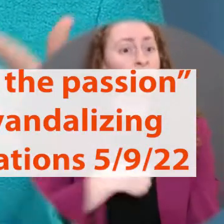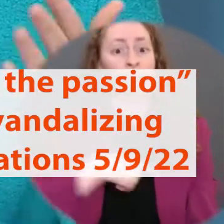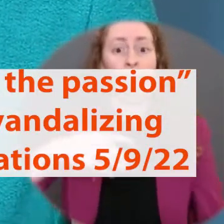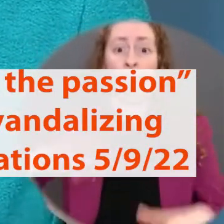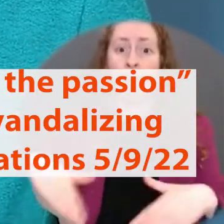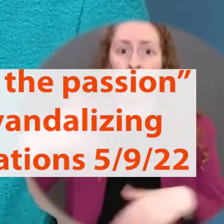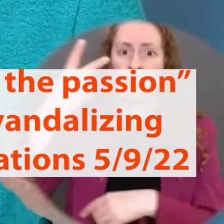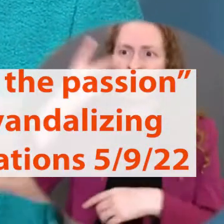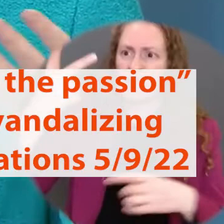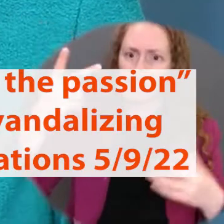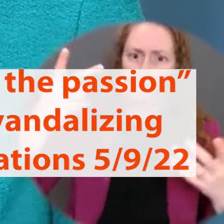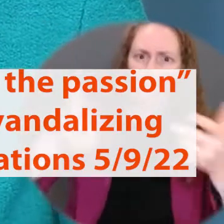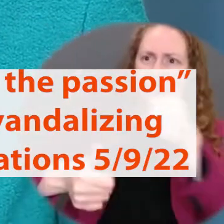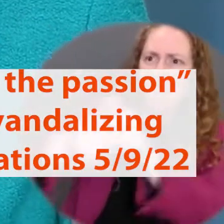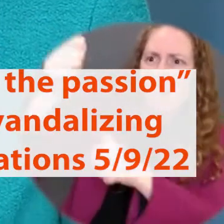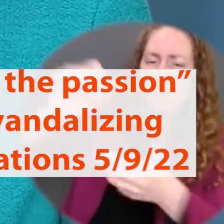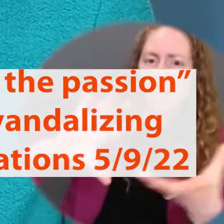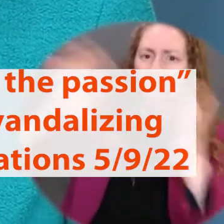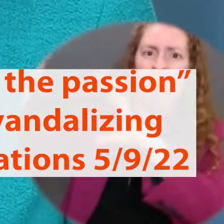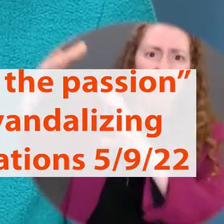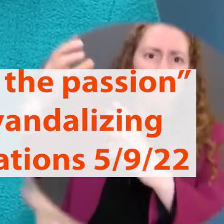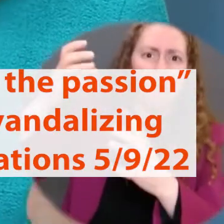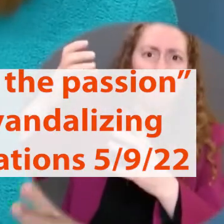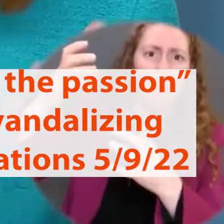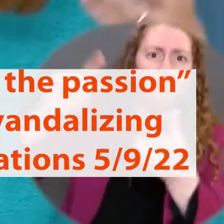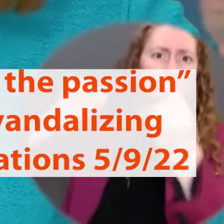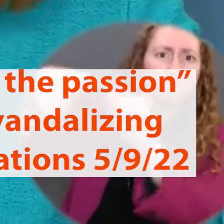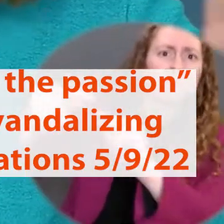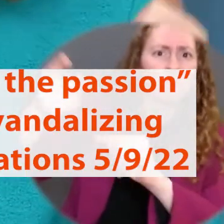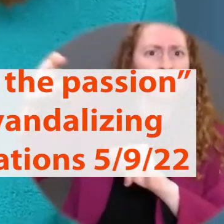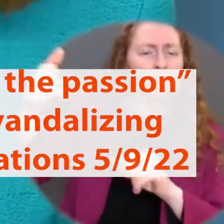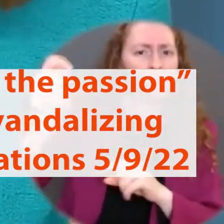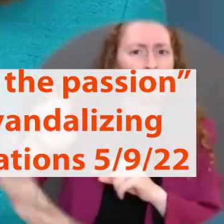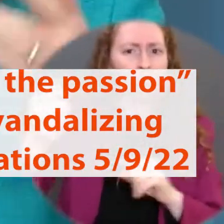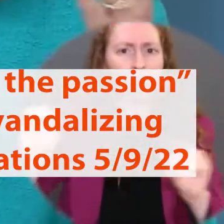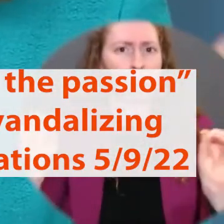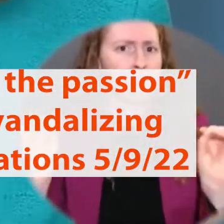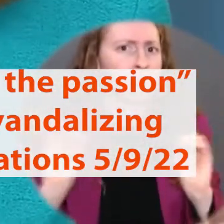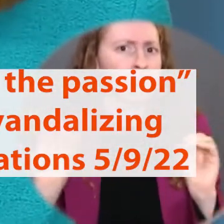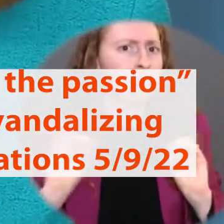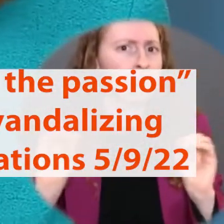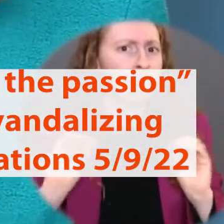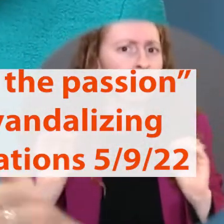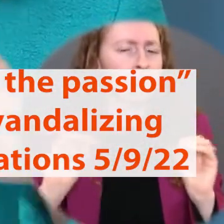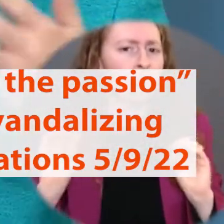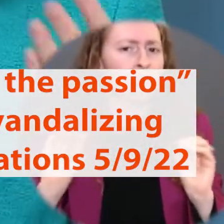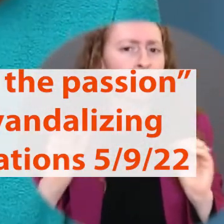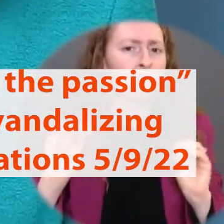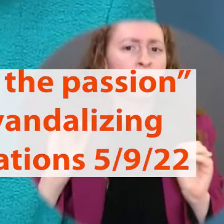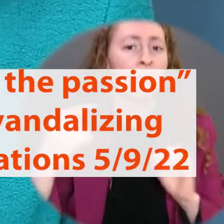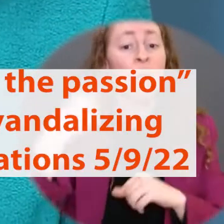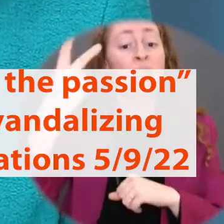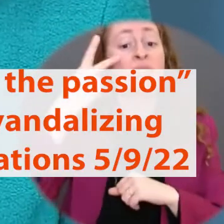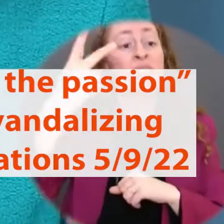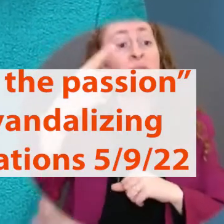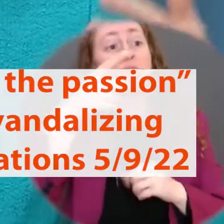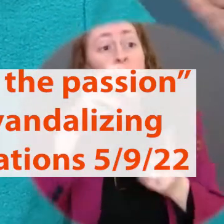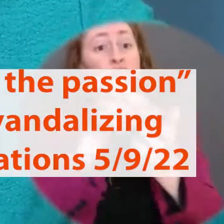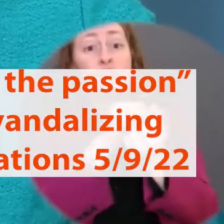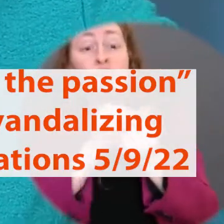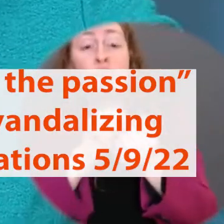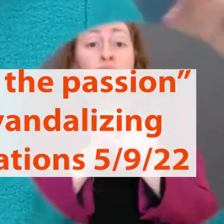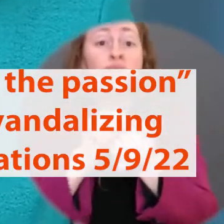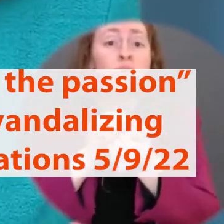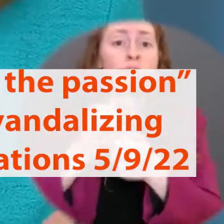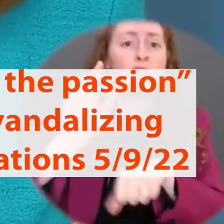or vandalism against Supreme Court justices. We have seen it at Catholic churches. That's unacceptable. The president does not support that. We have